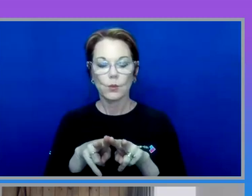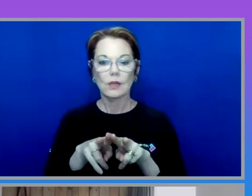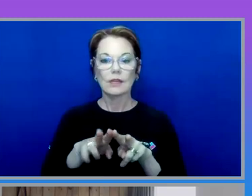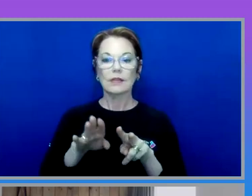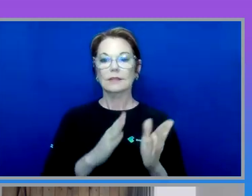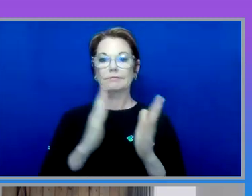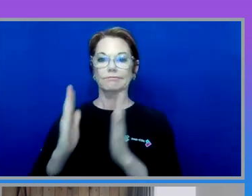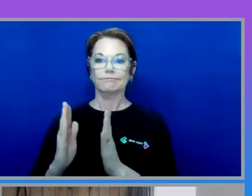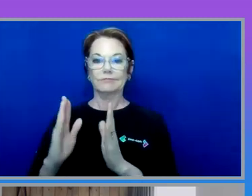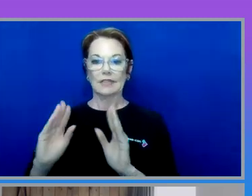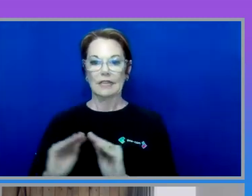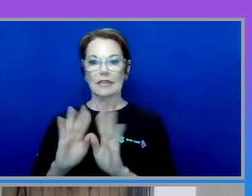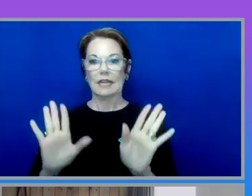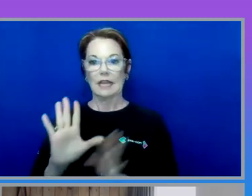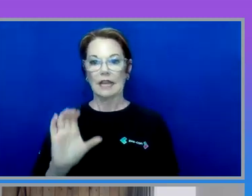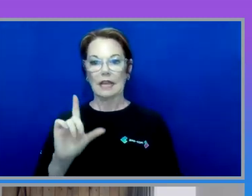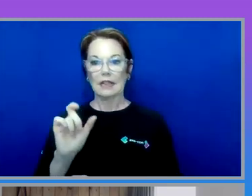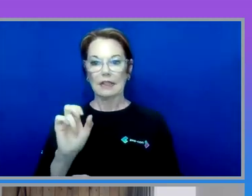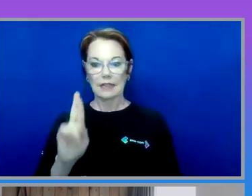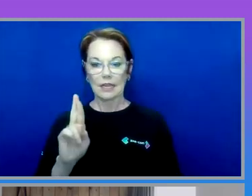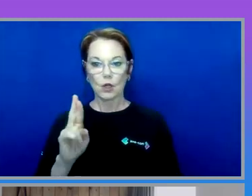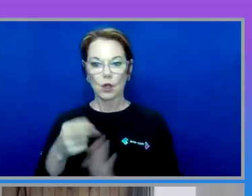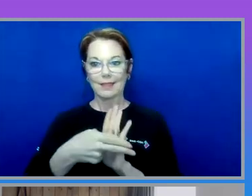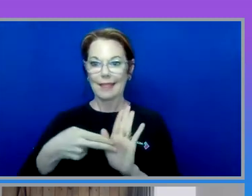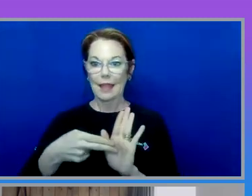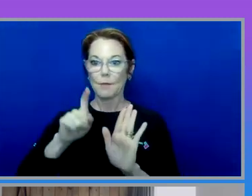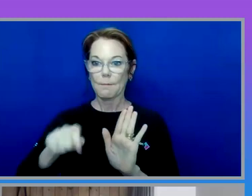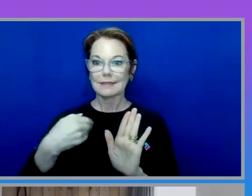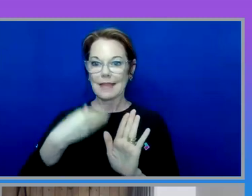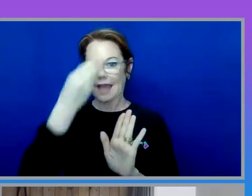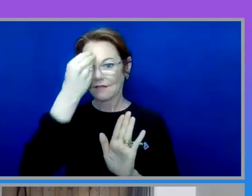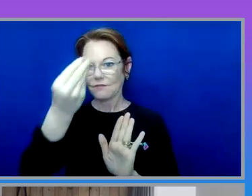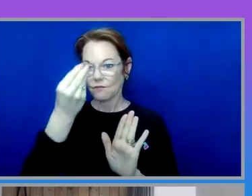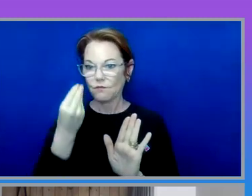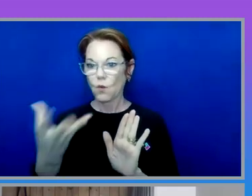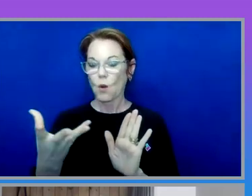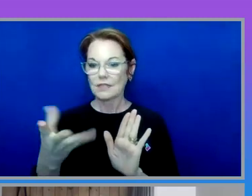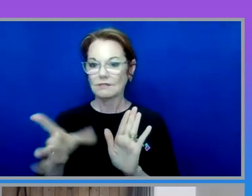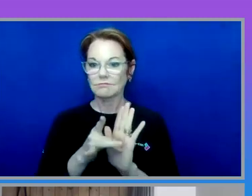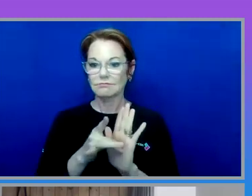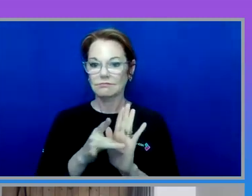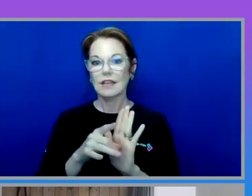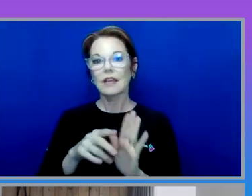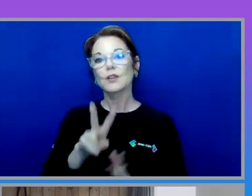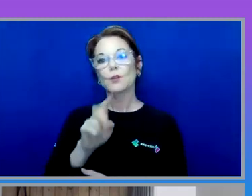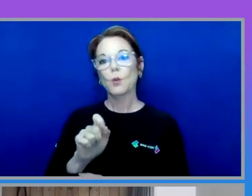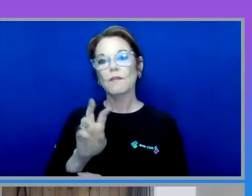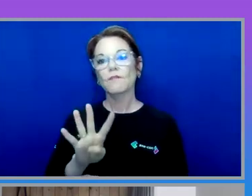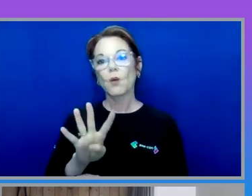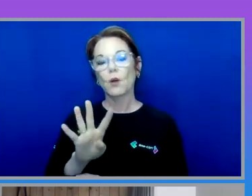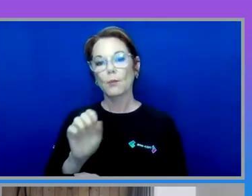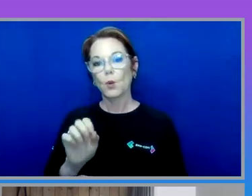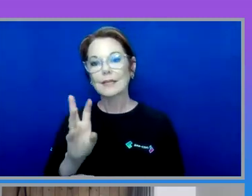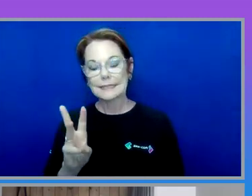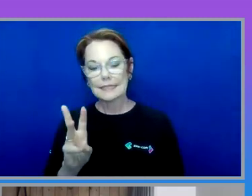Clear. The label must be informative, and that relates to 2.4.6